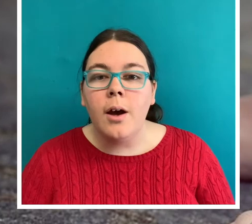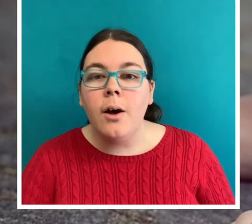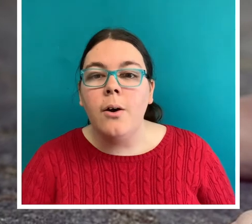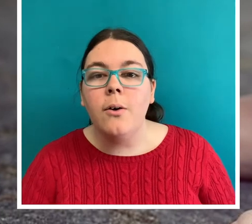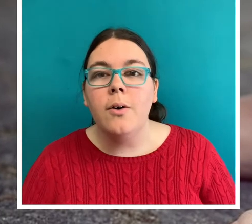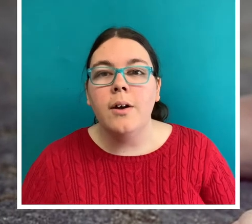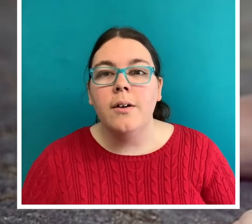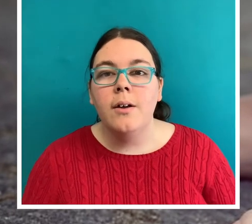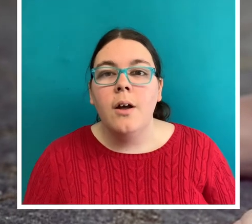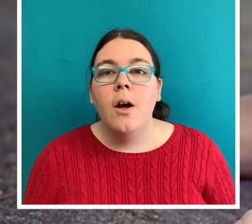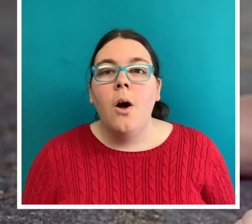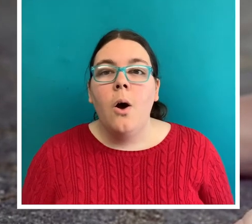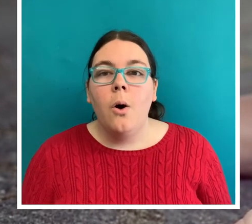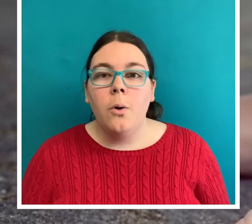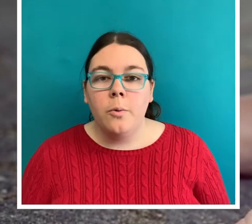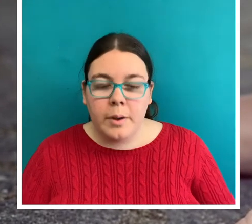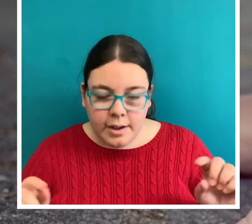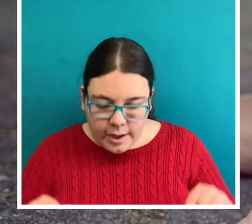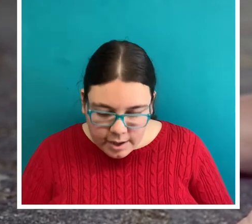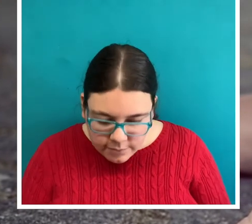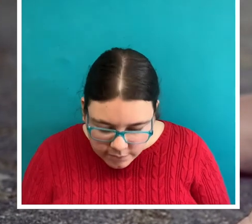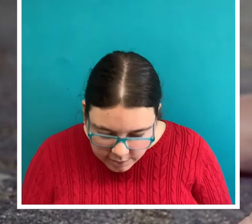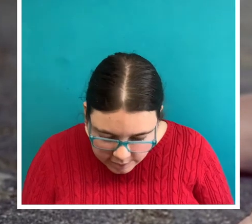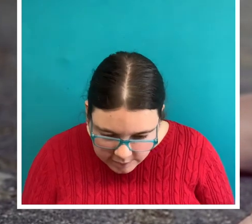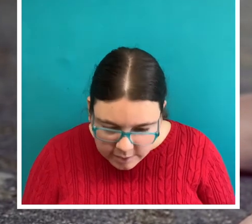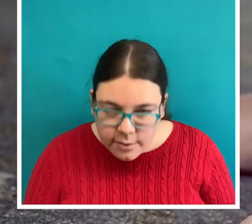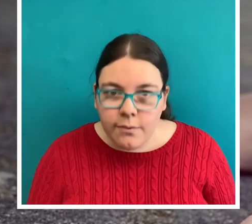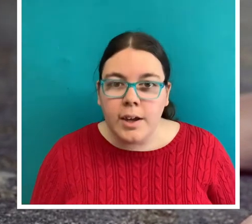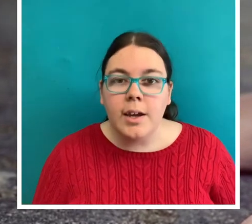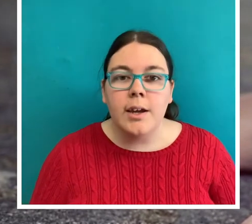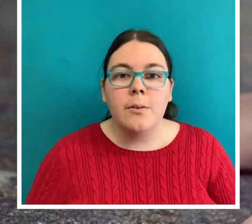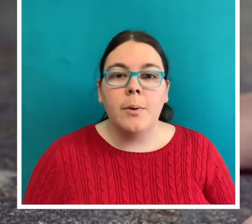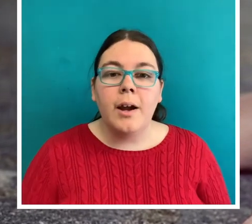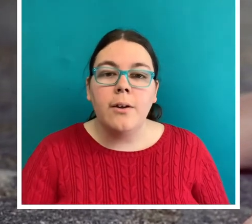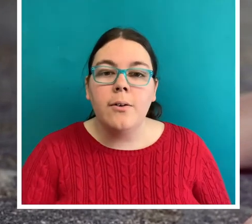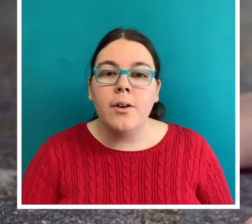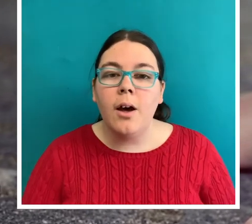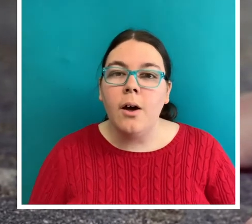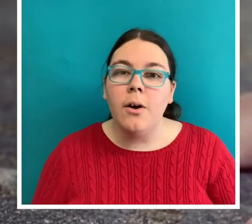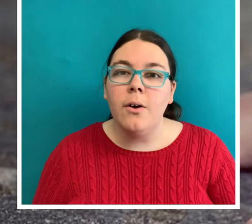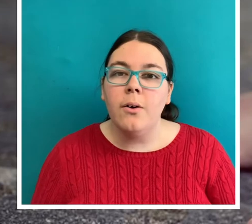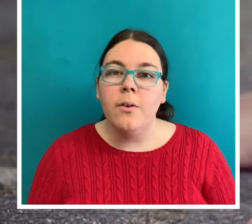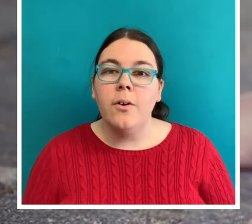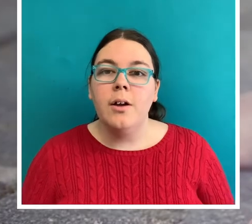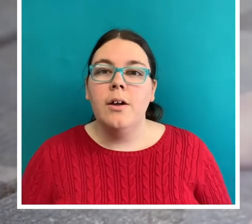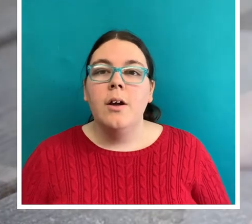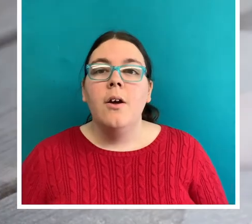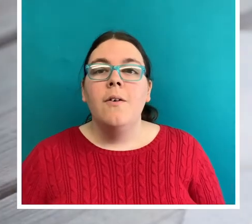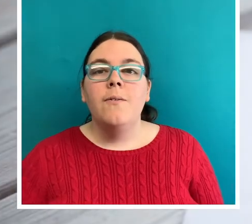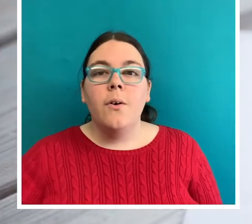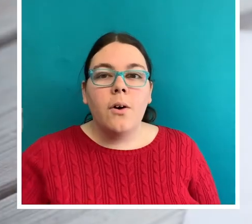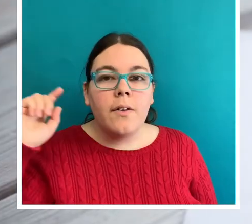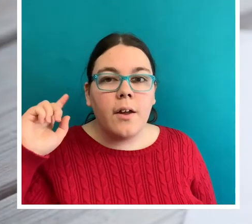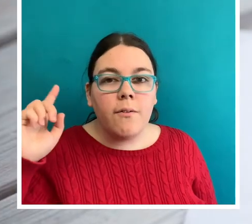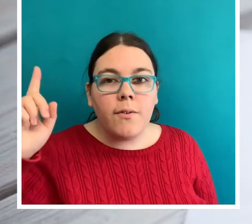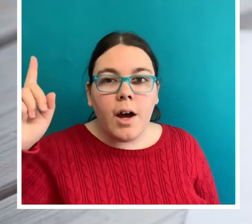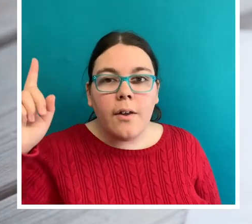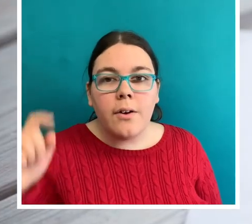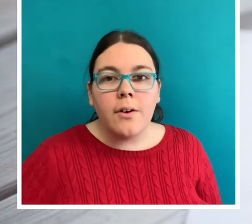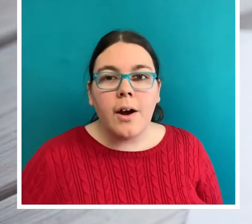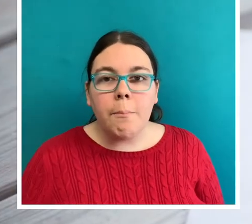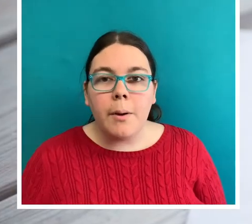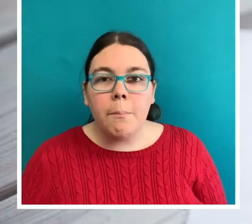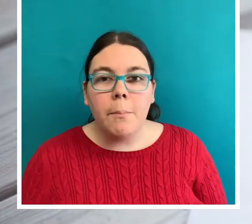you go oh be careful little feet where you go for the